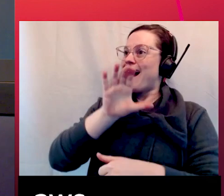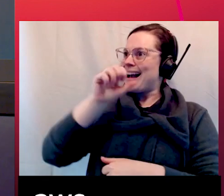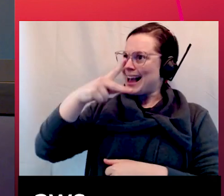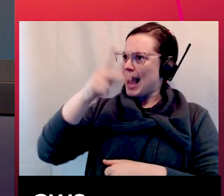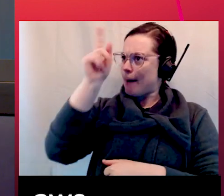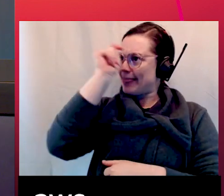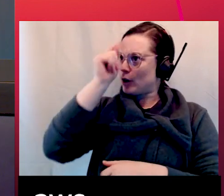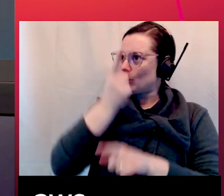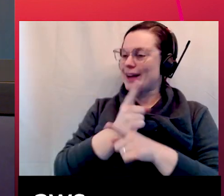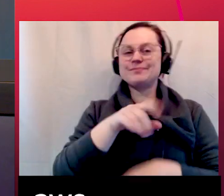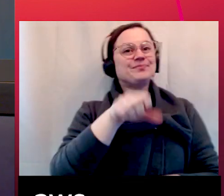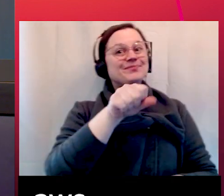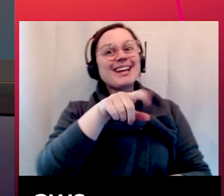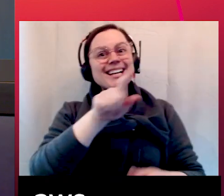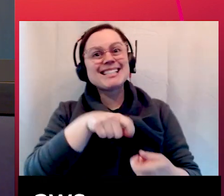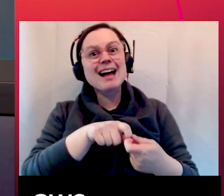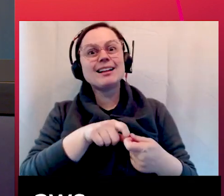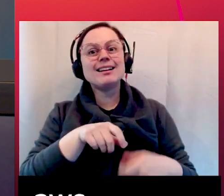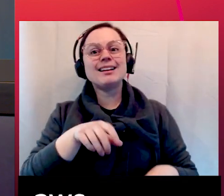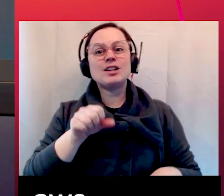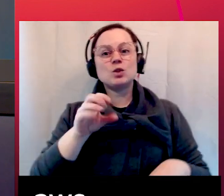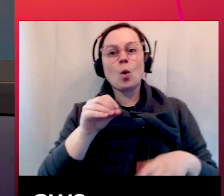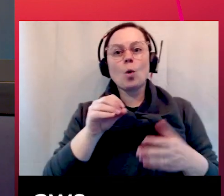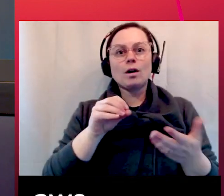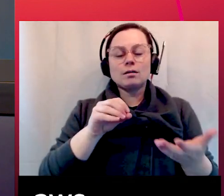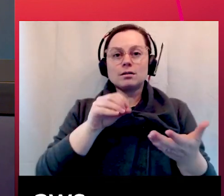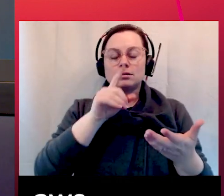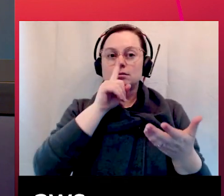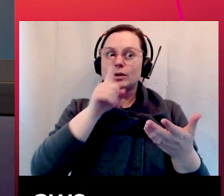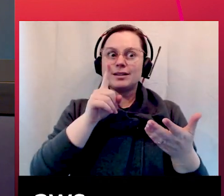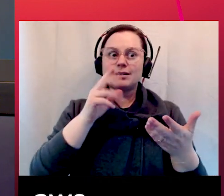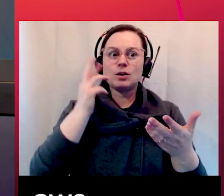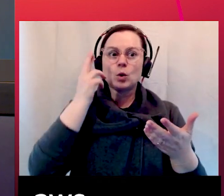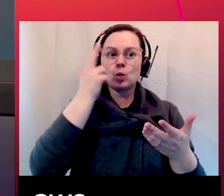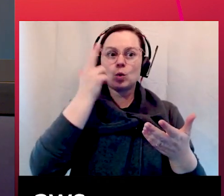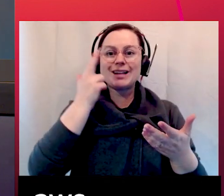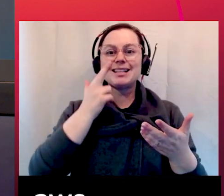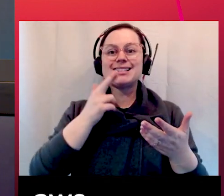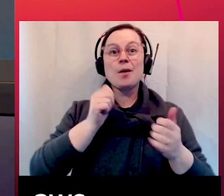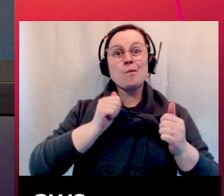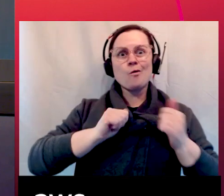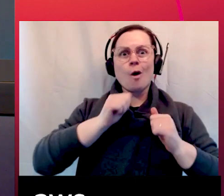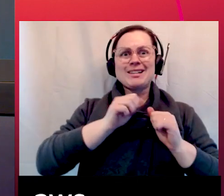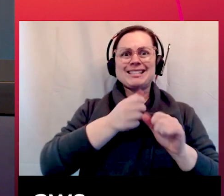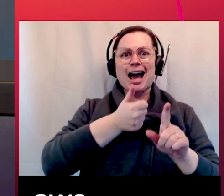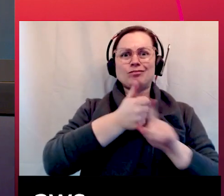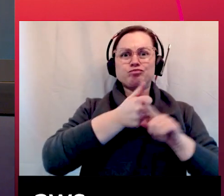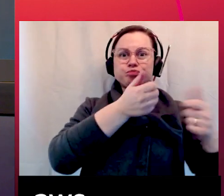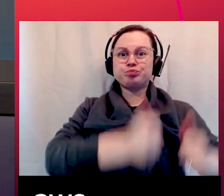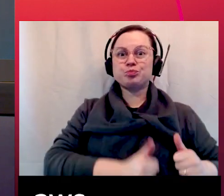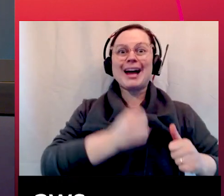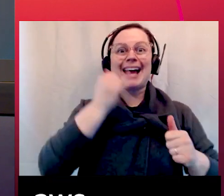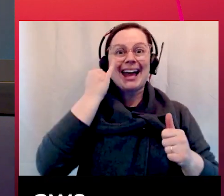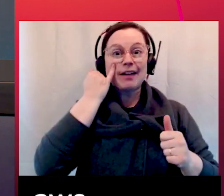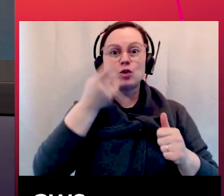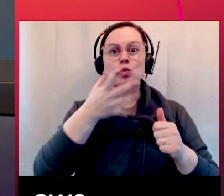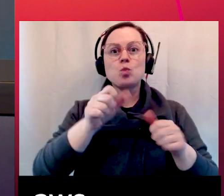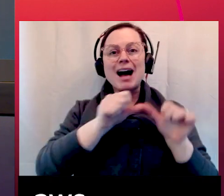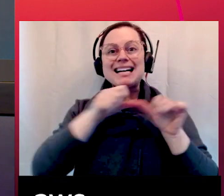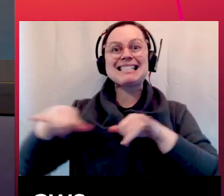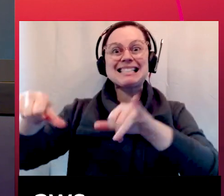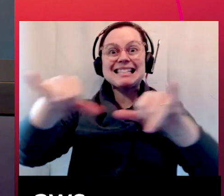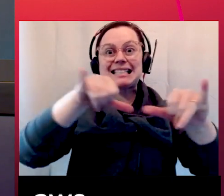eventual consistency is great, but the reason is they take a hit on performance if you turn strong consistency mode on. We